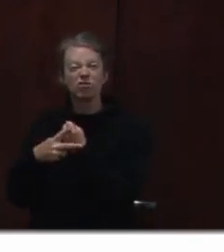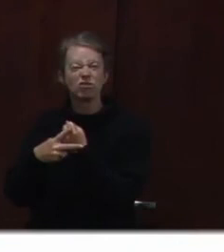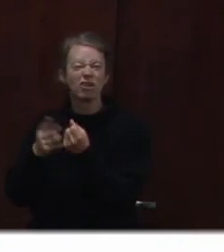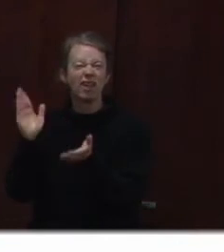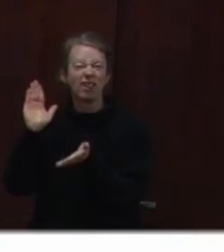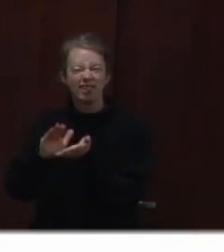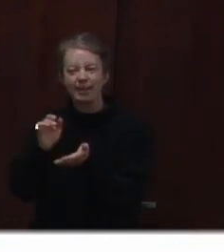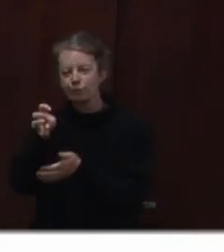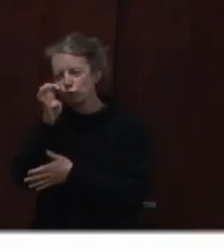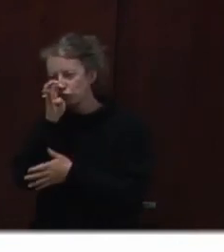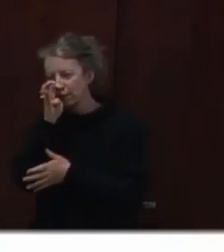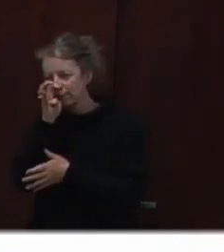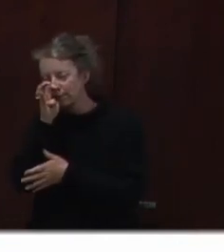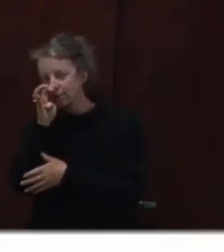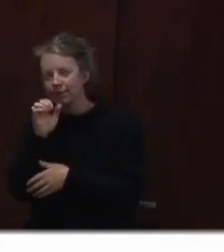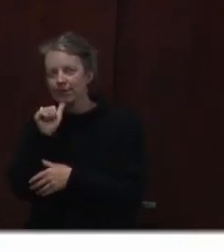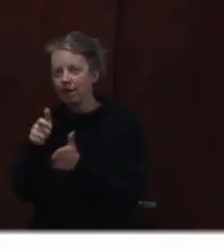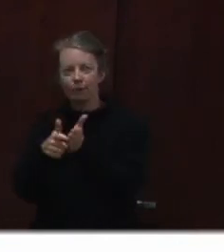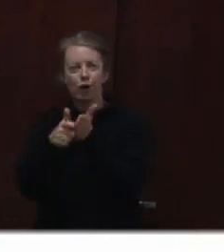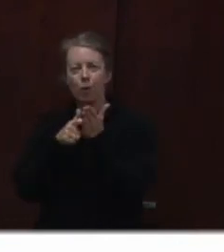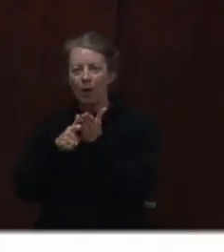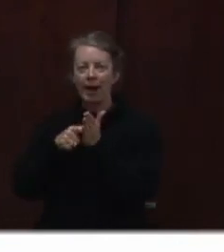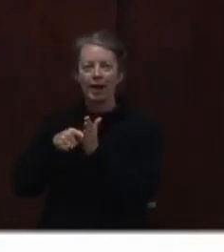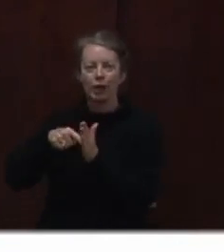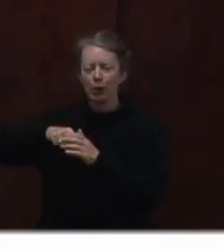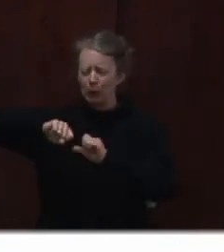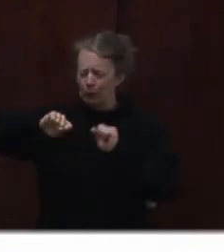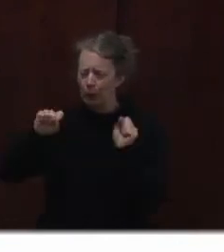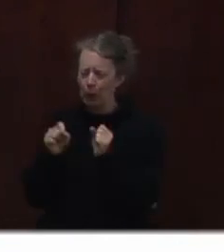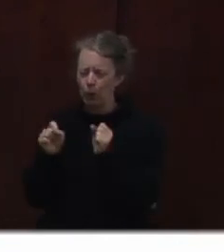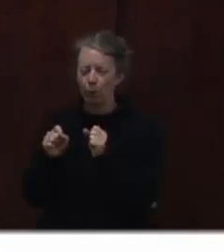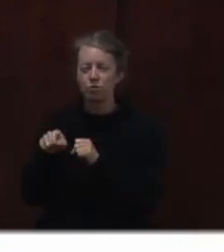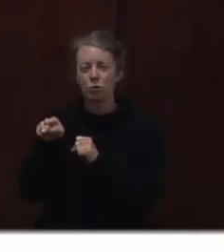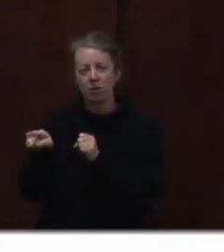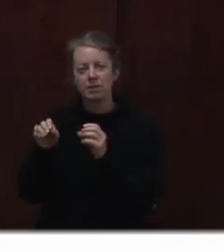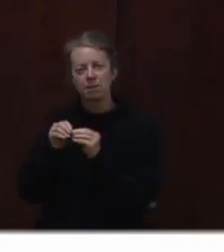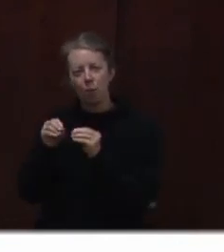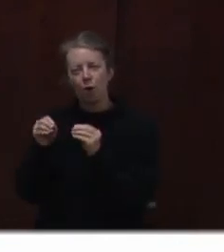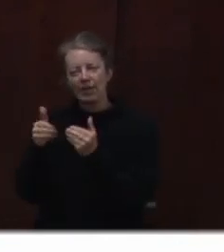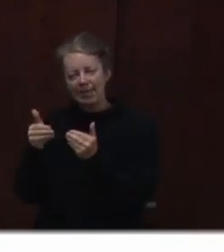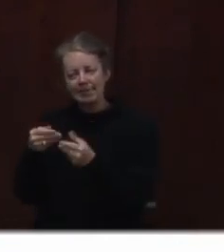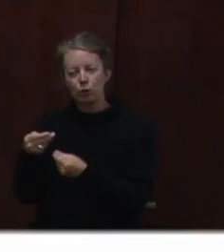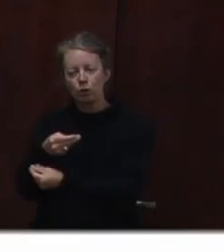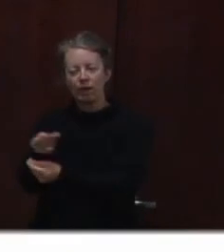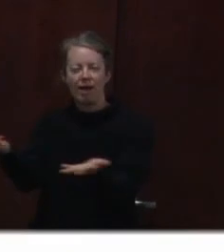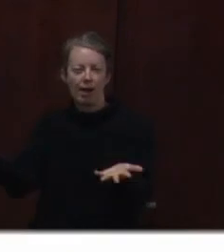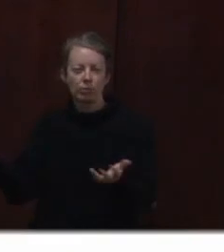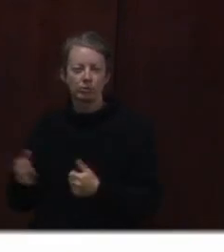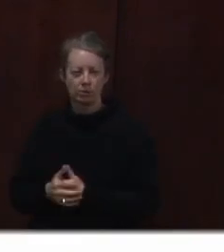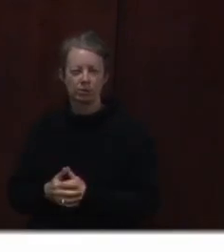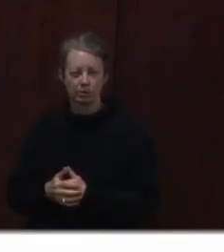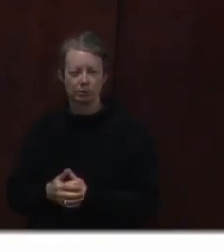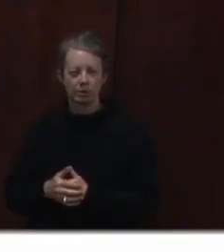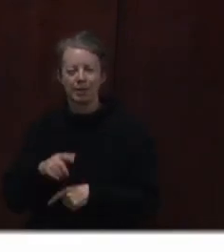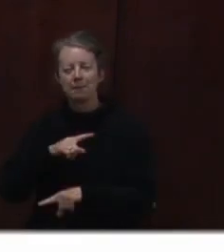refrigeration, so it should be more easy for us to have it more widely available as supply comes. The supply will be